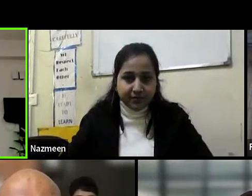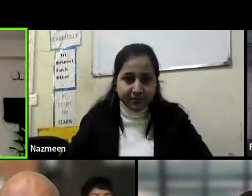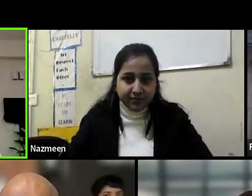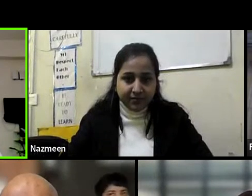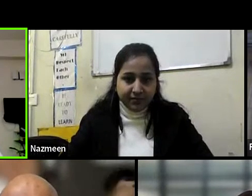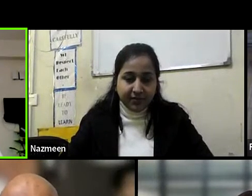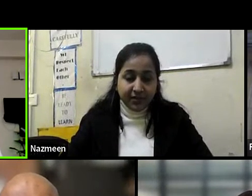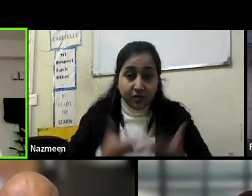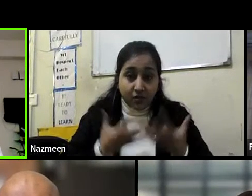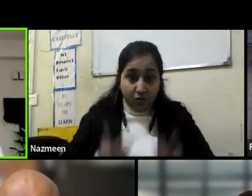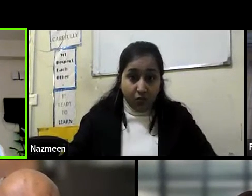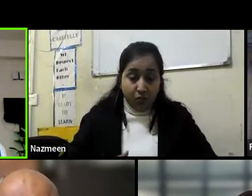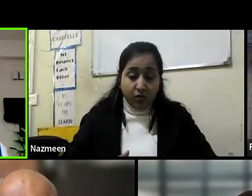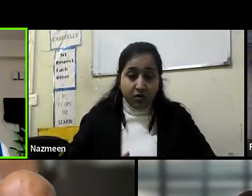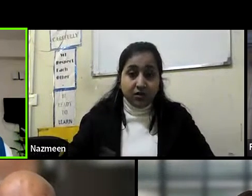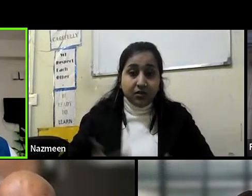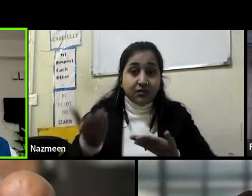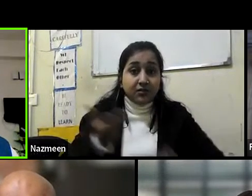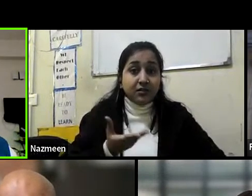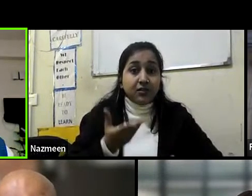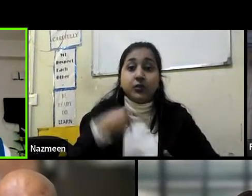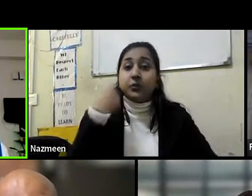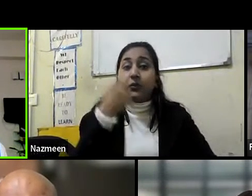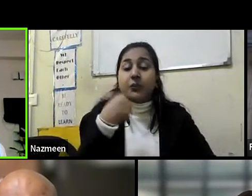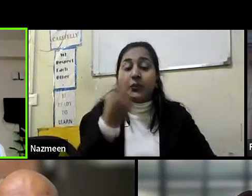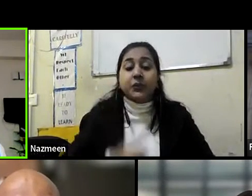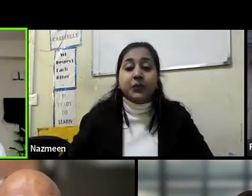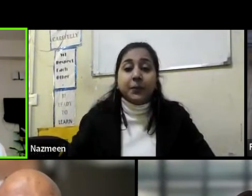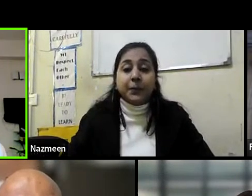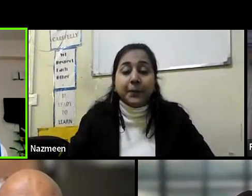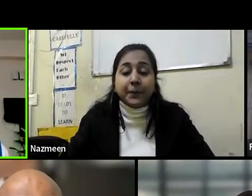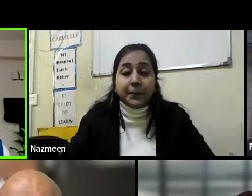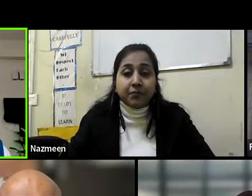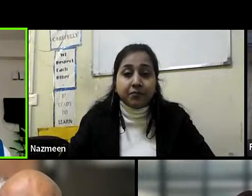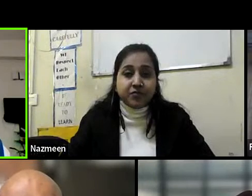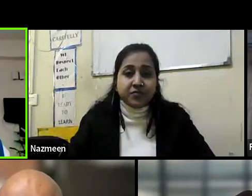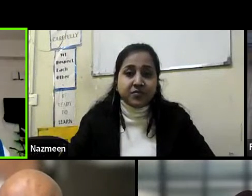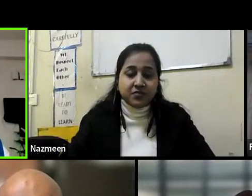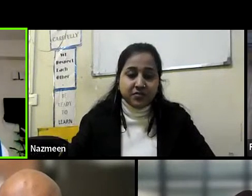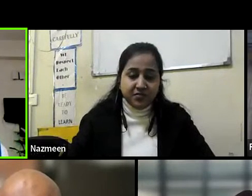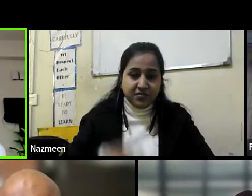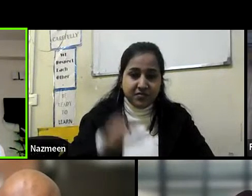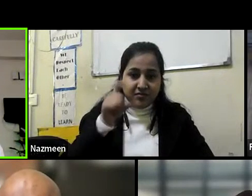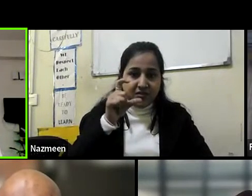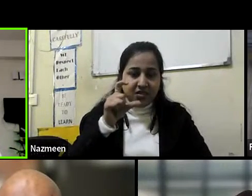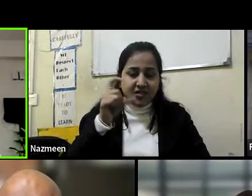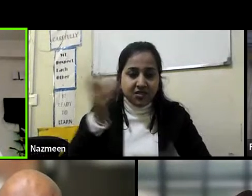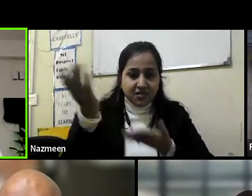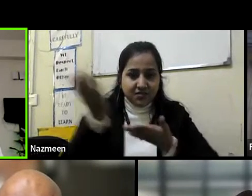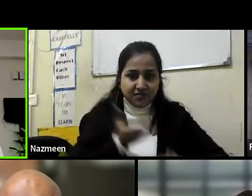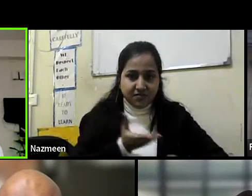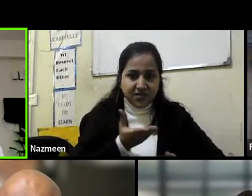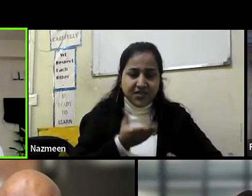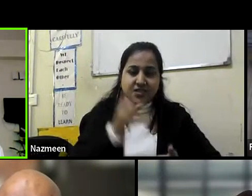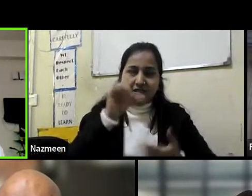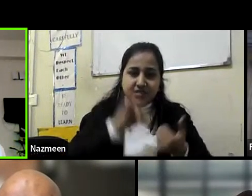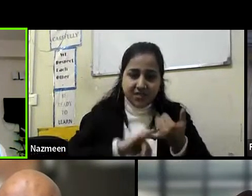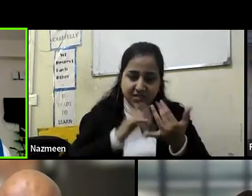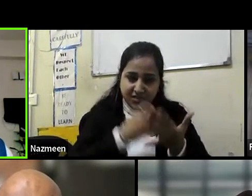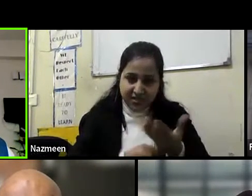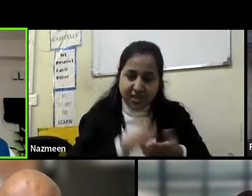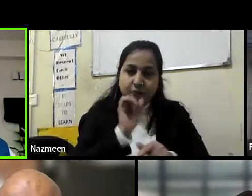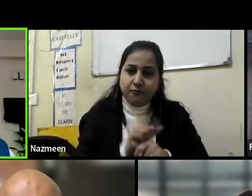invite another banker. And again, well, you might be competing for customers, but when it comes to CSR and when it comes to